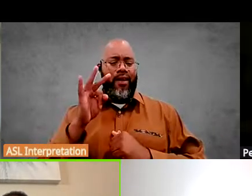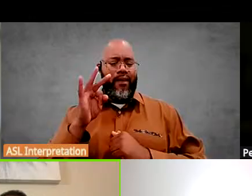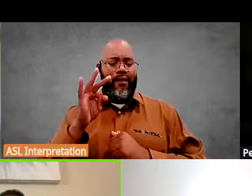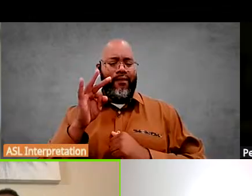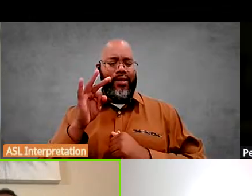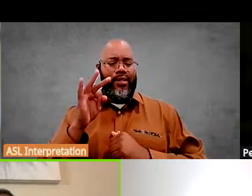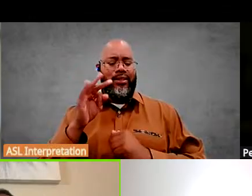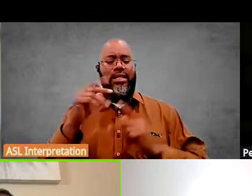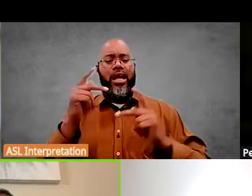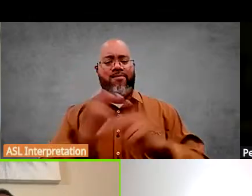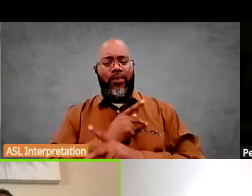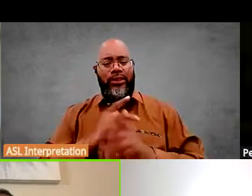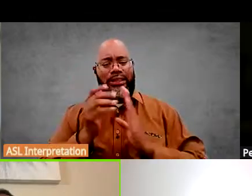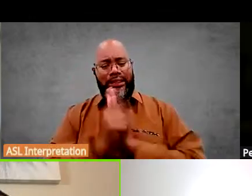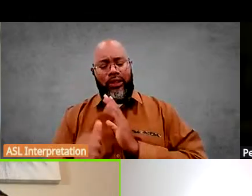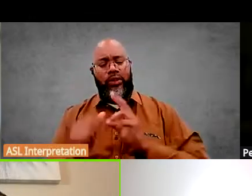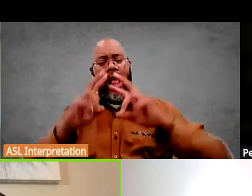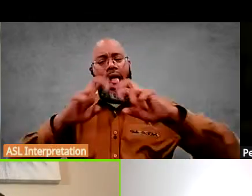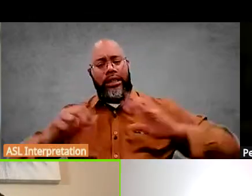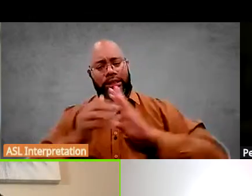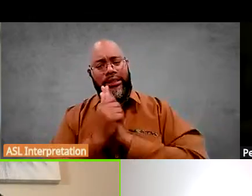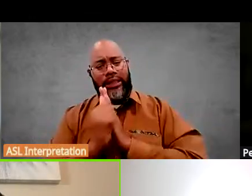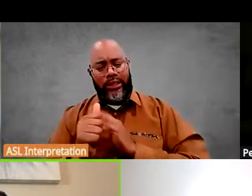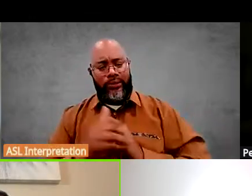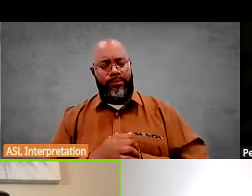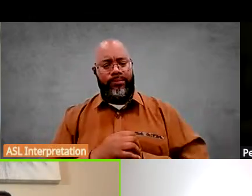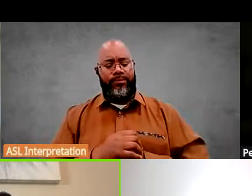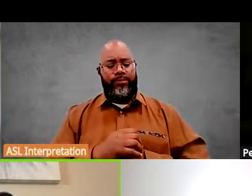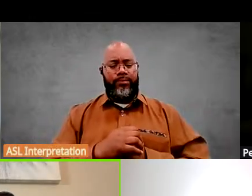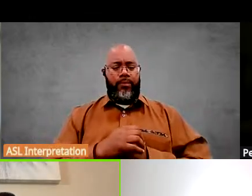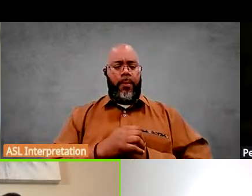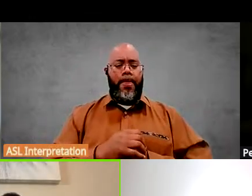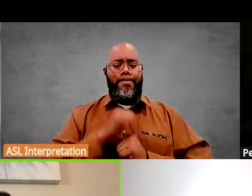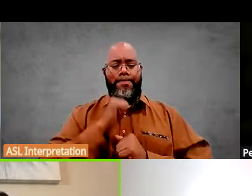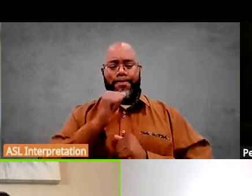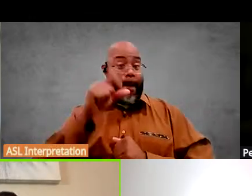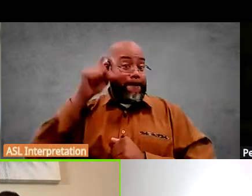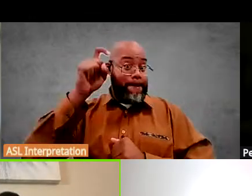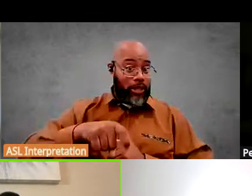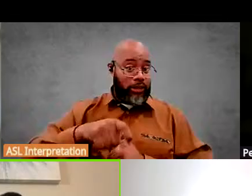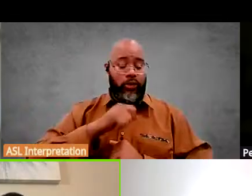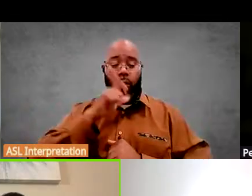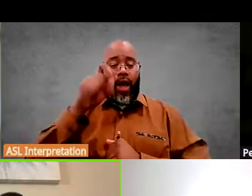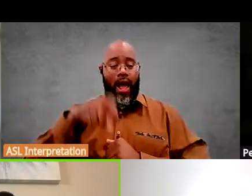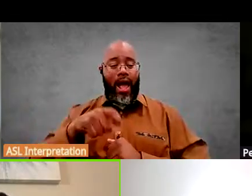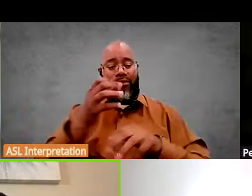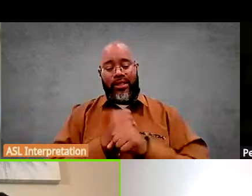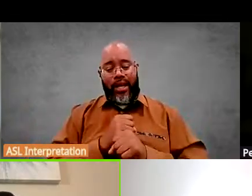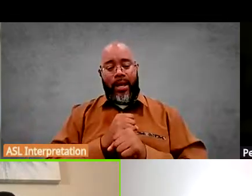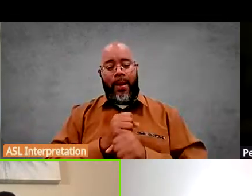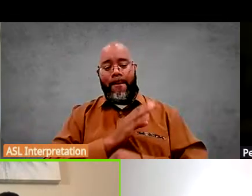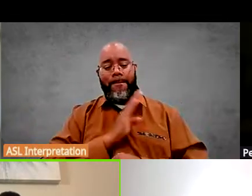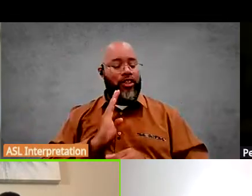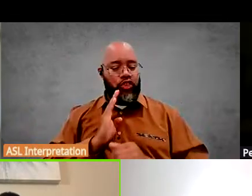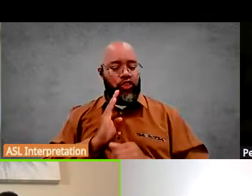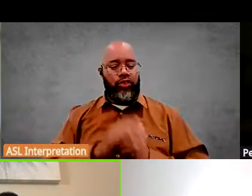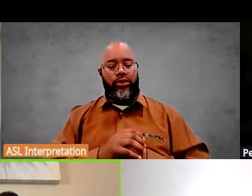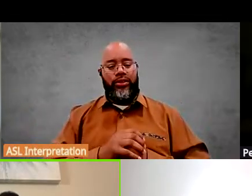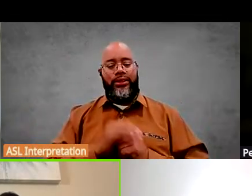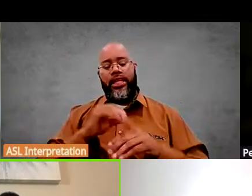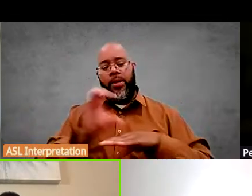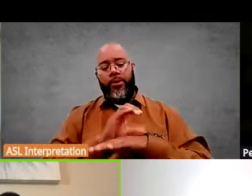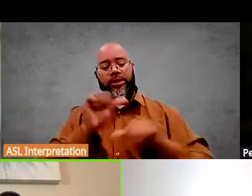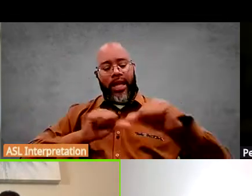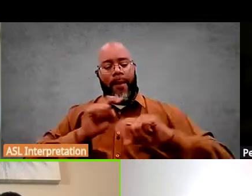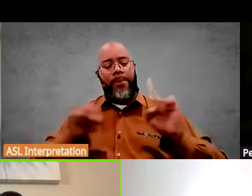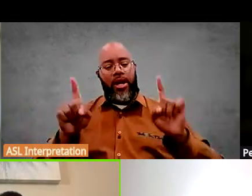computational skills or analytic skills. It's not a must. You don't have to get a bachelor's in computer science,